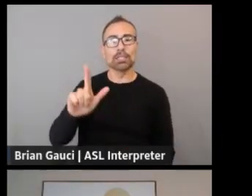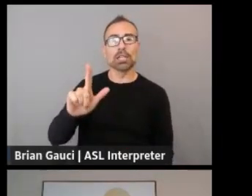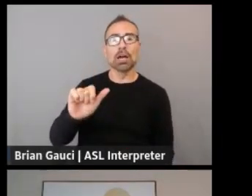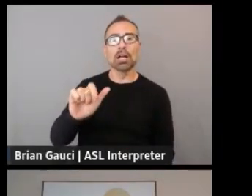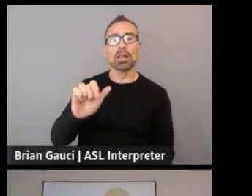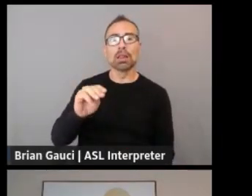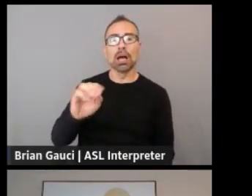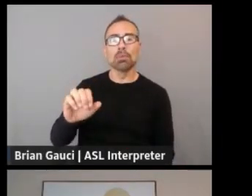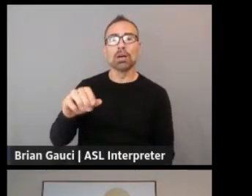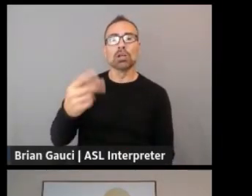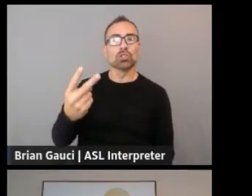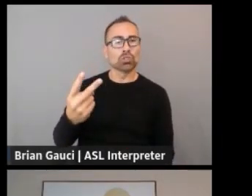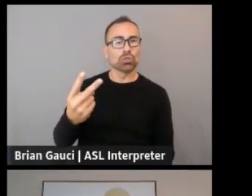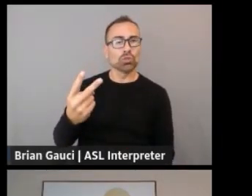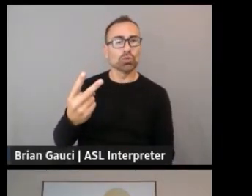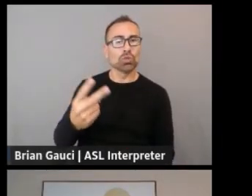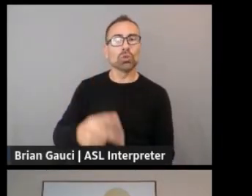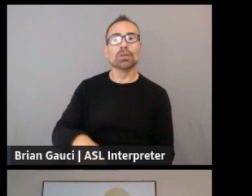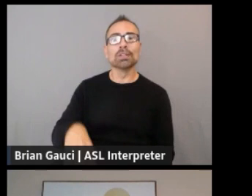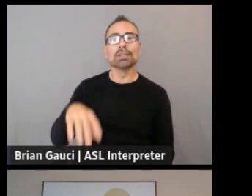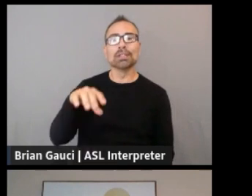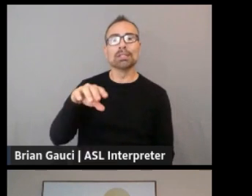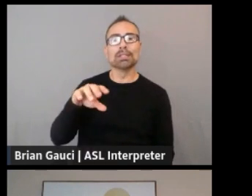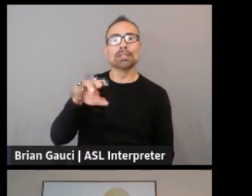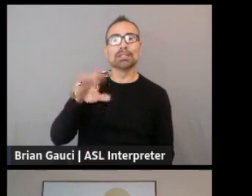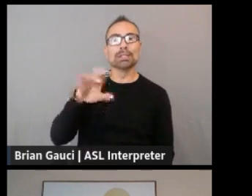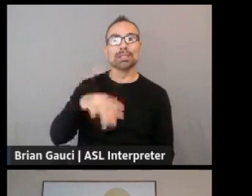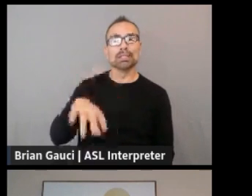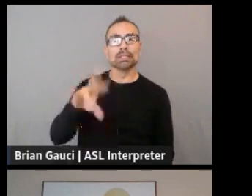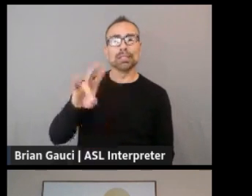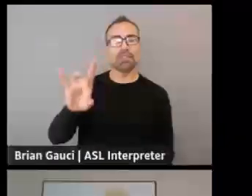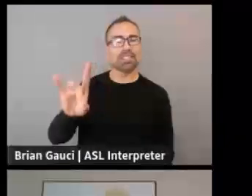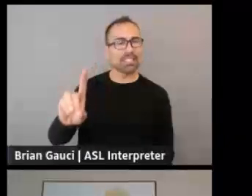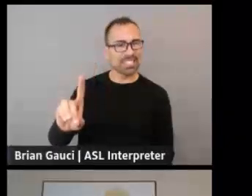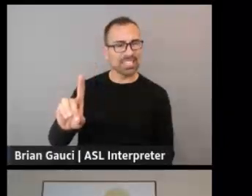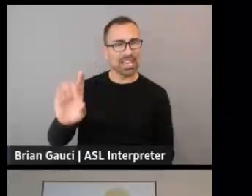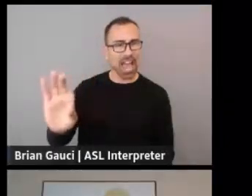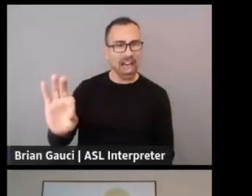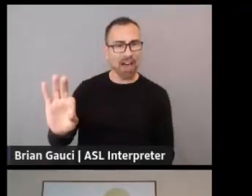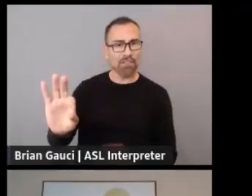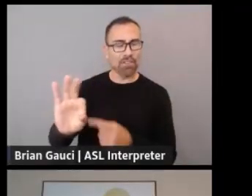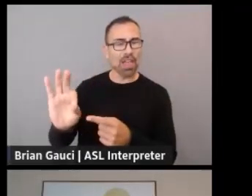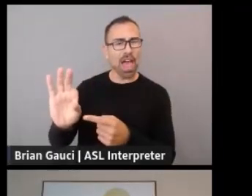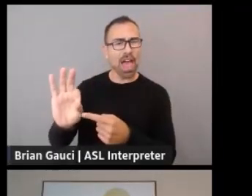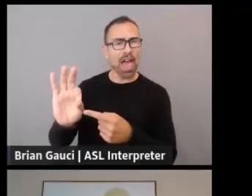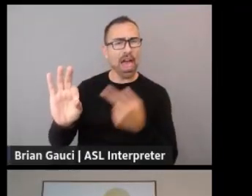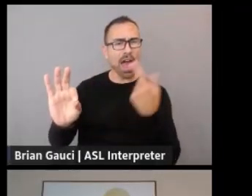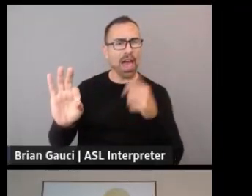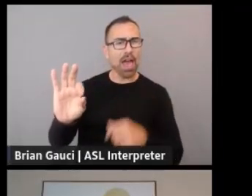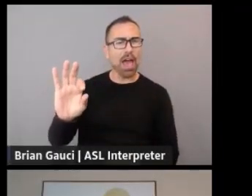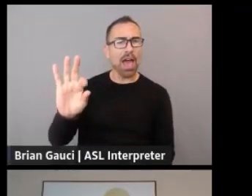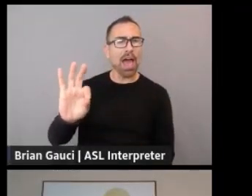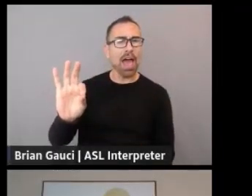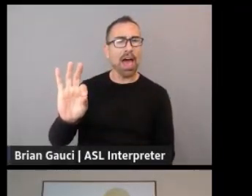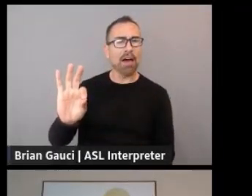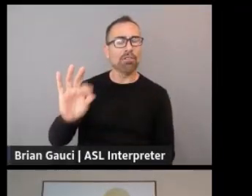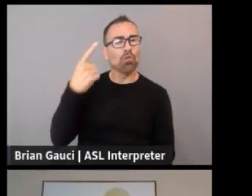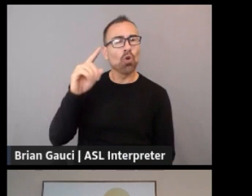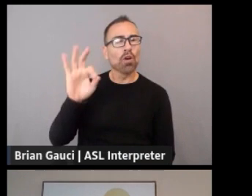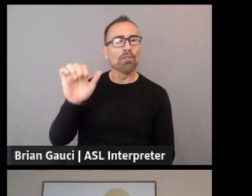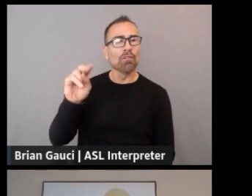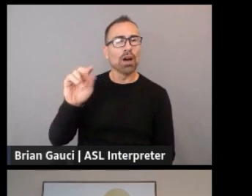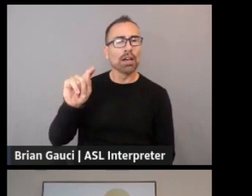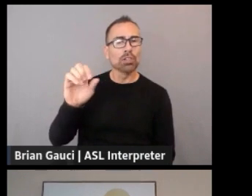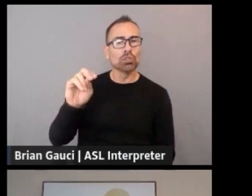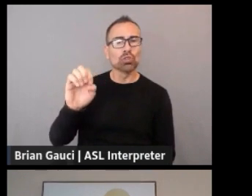for fine-tuned. This is the chat-based version of the model. And this chat-based